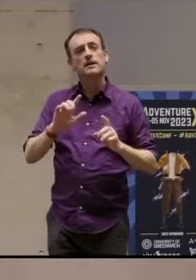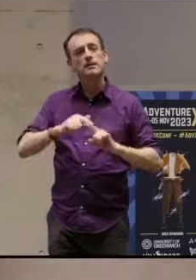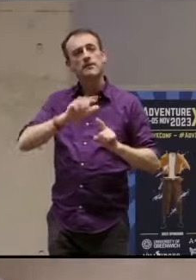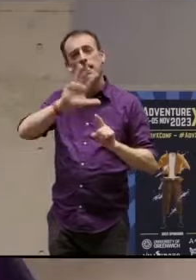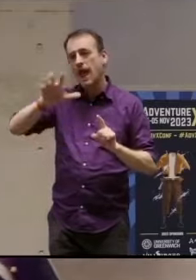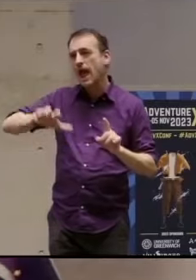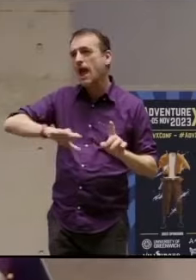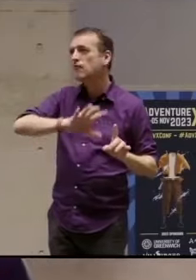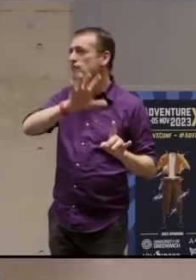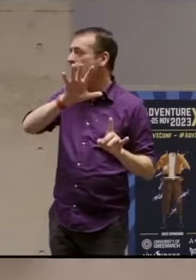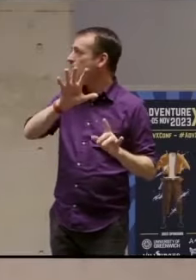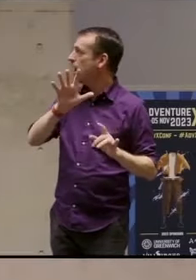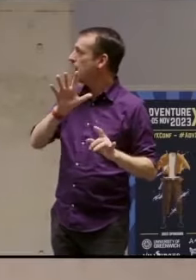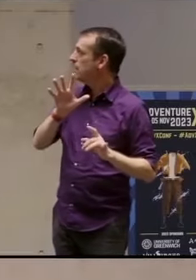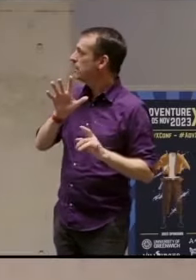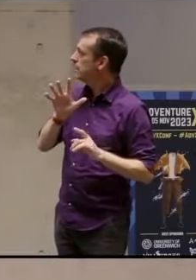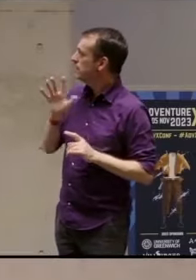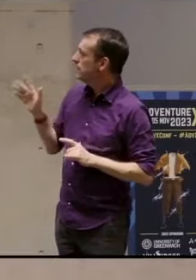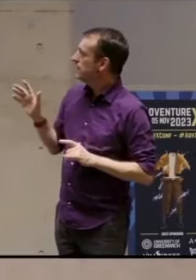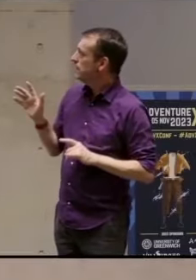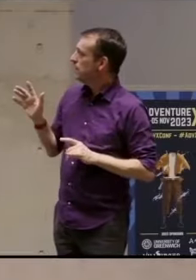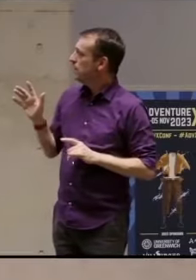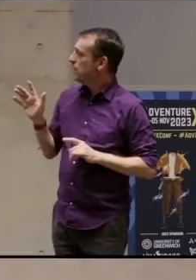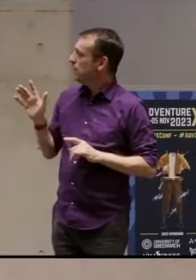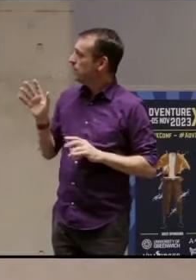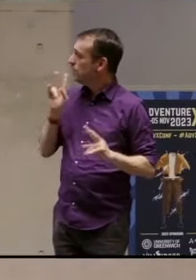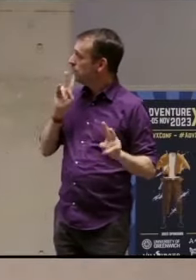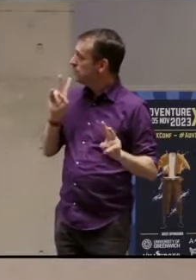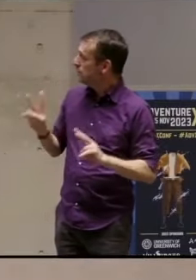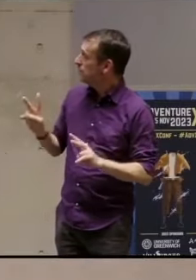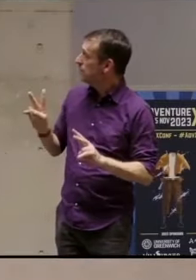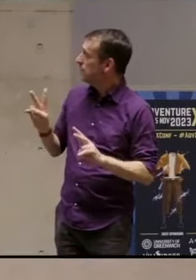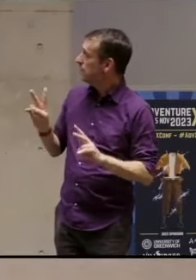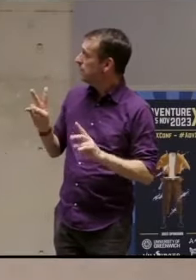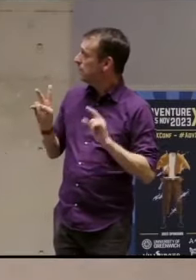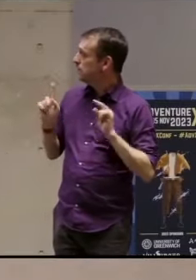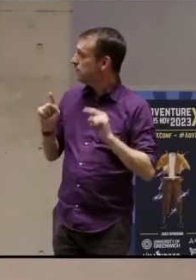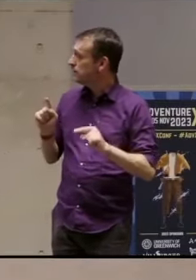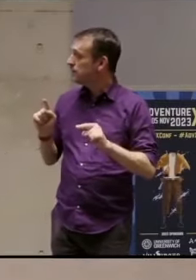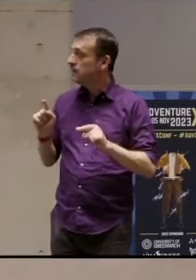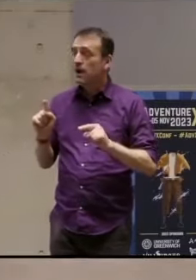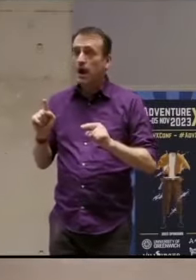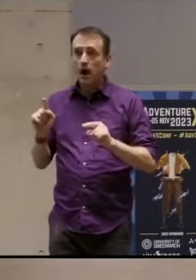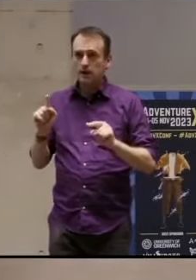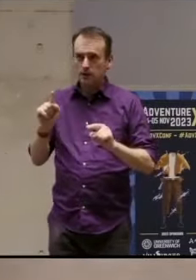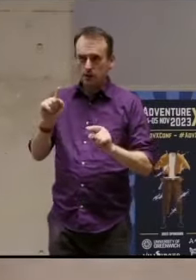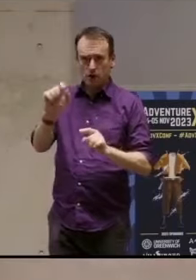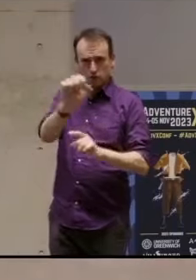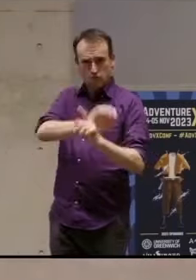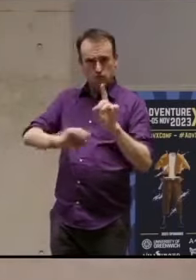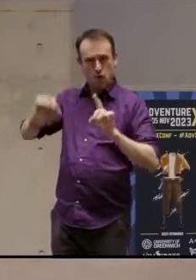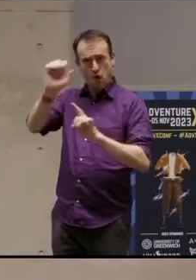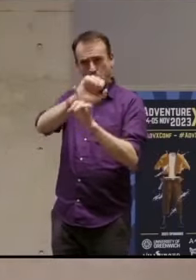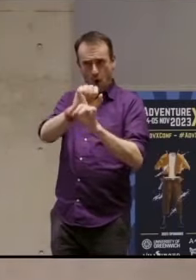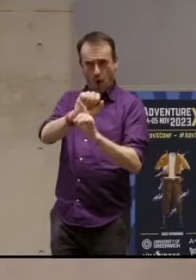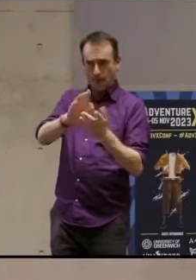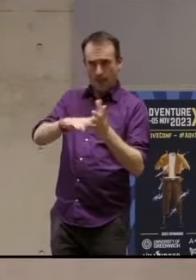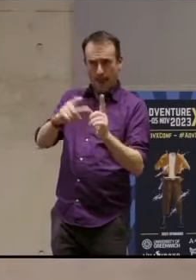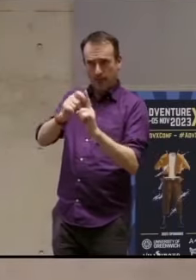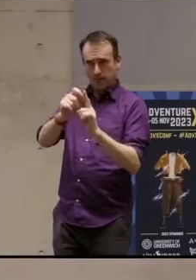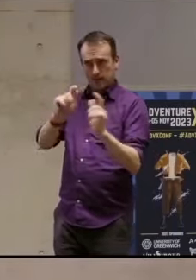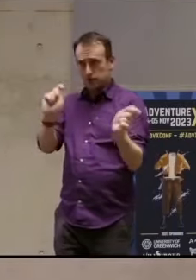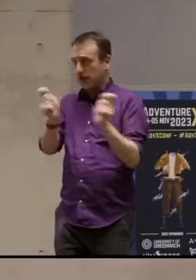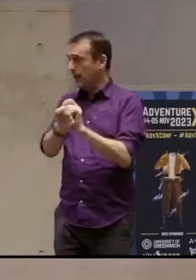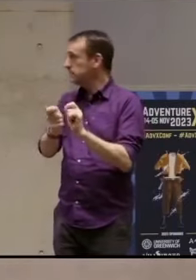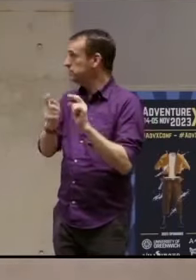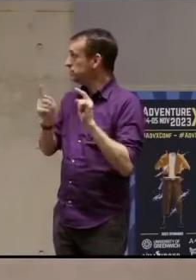culturally distinct themes and elements so we can bring them under a new light. Yeah, we started with the countries that we